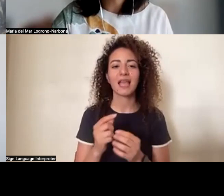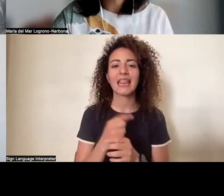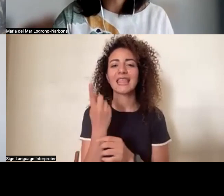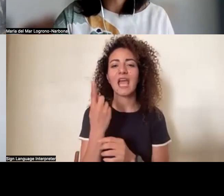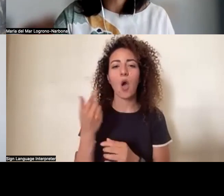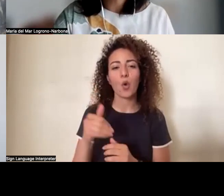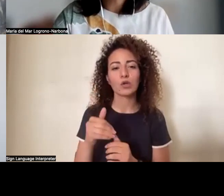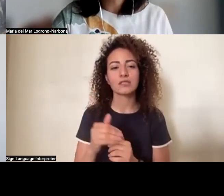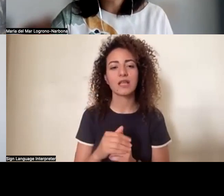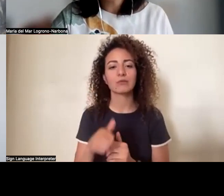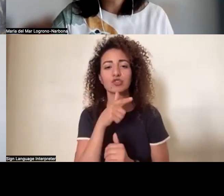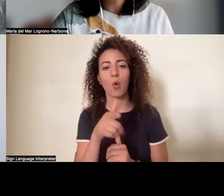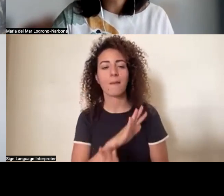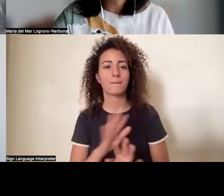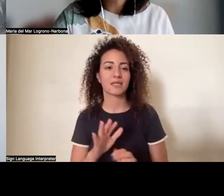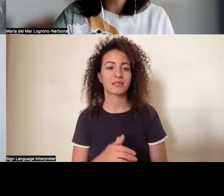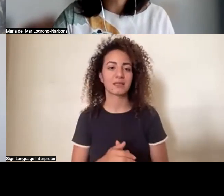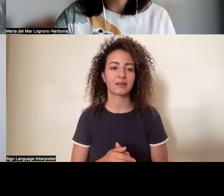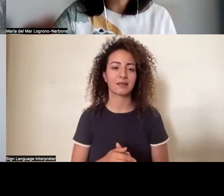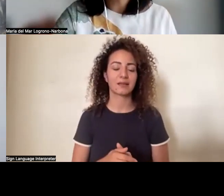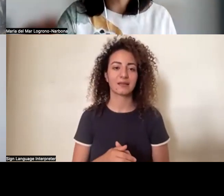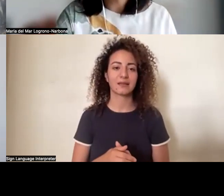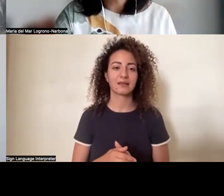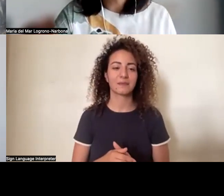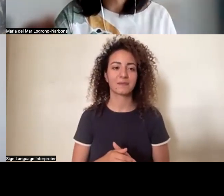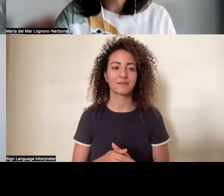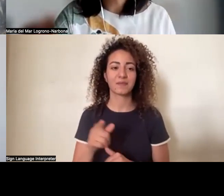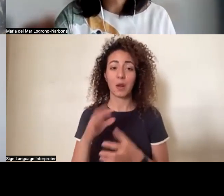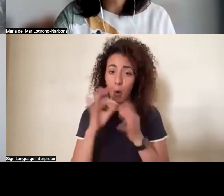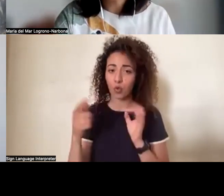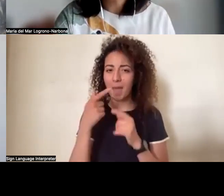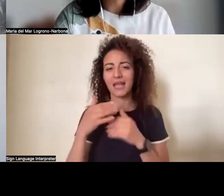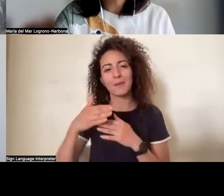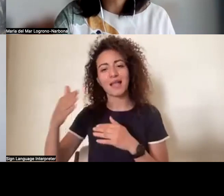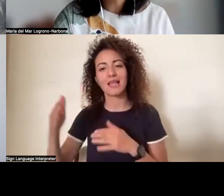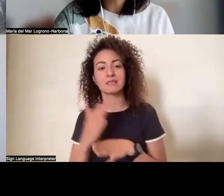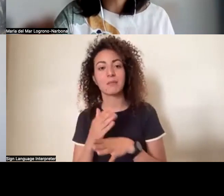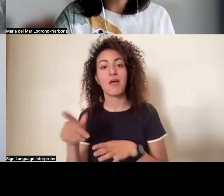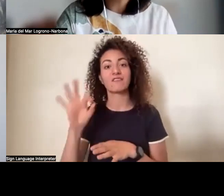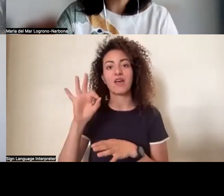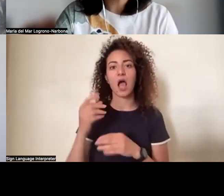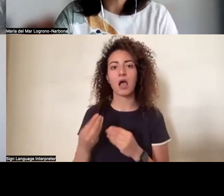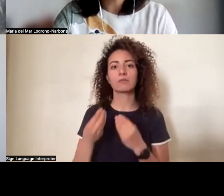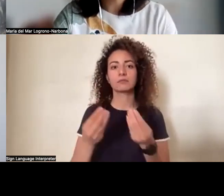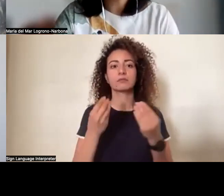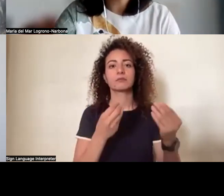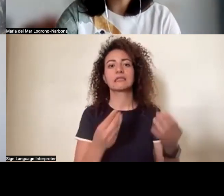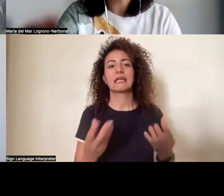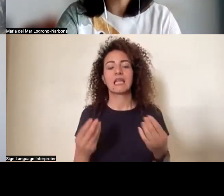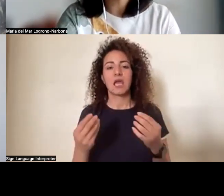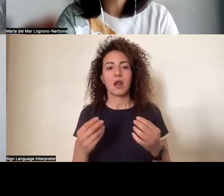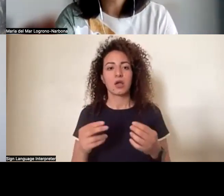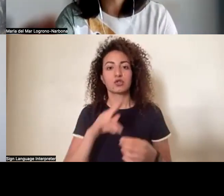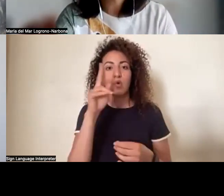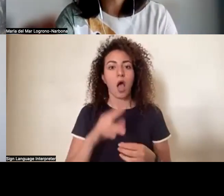to answer, but pick up the conversation later, because Farah, you left us with very strong and